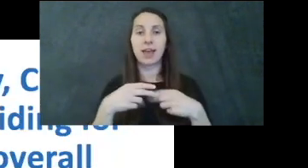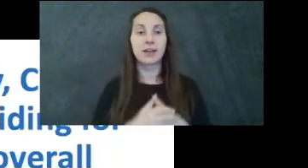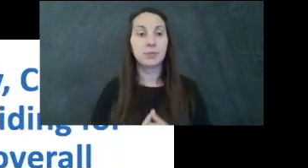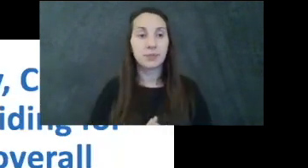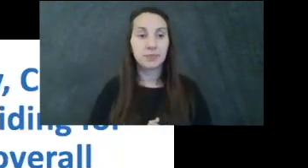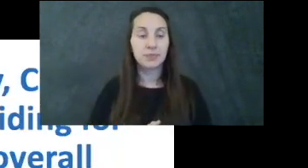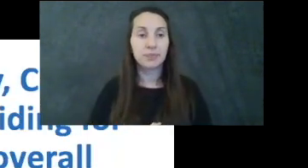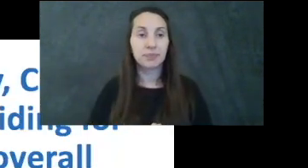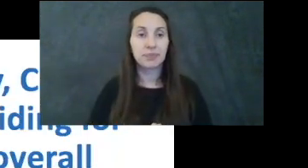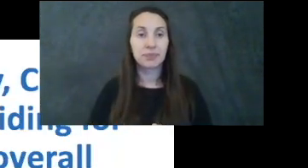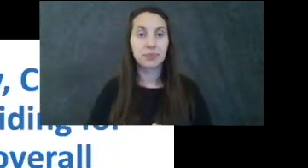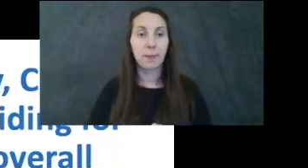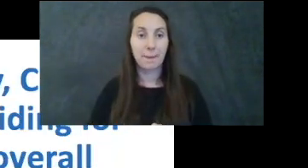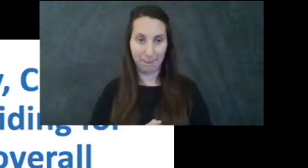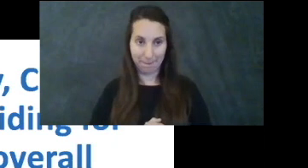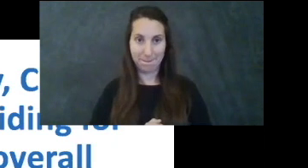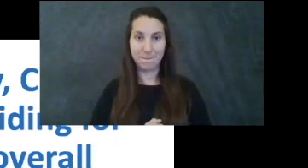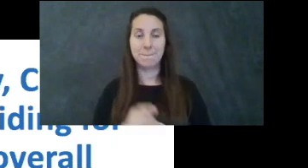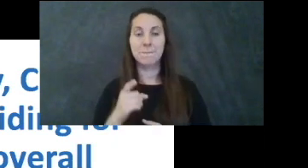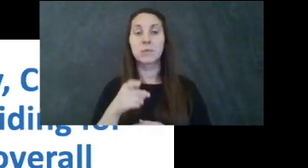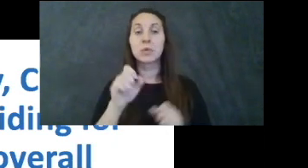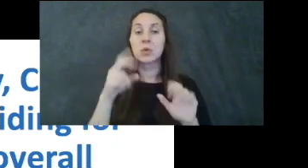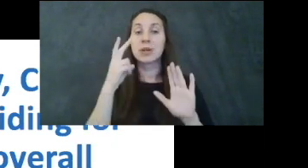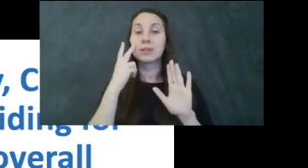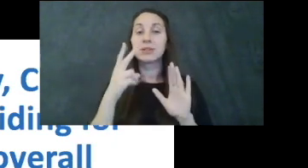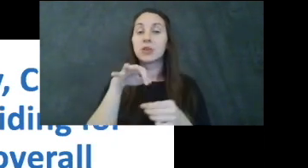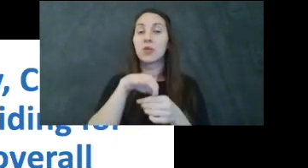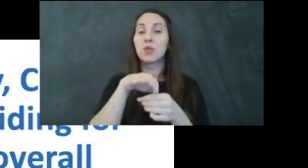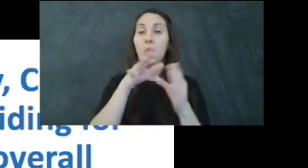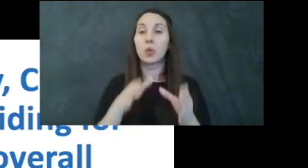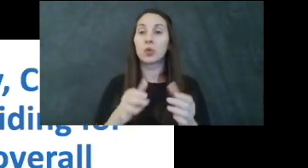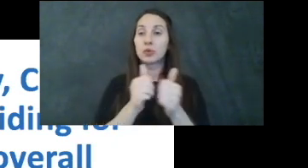see that voters with disabilities,